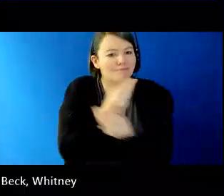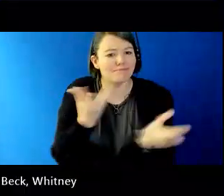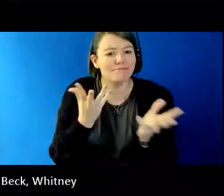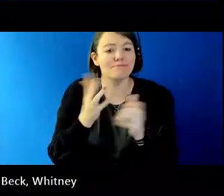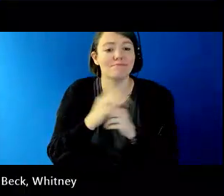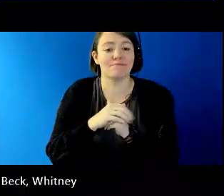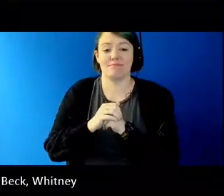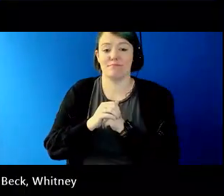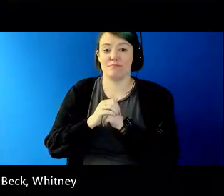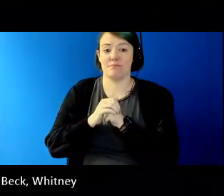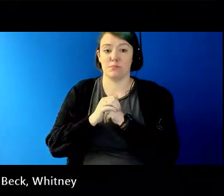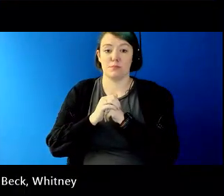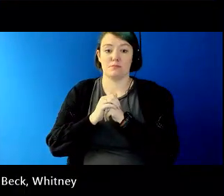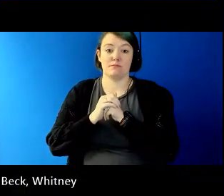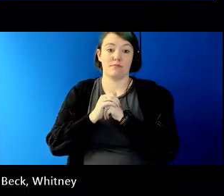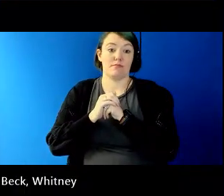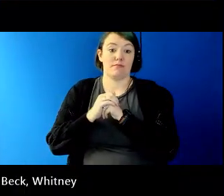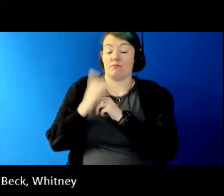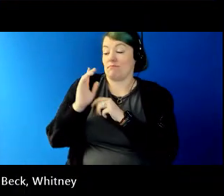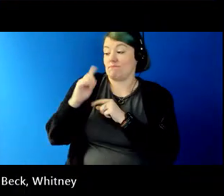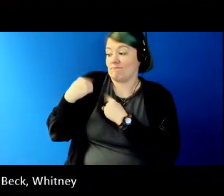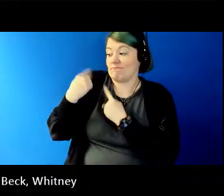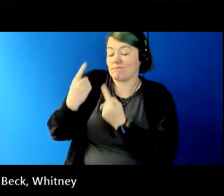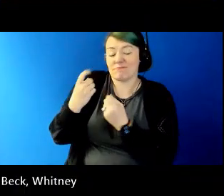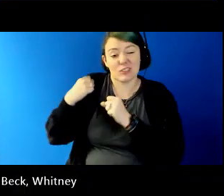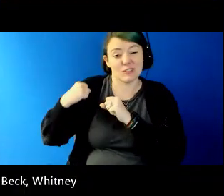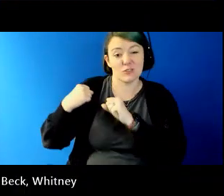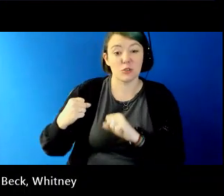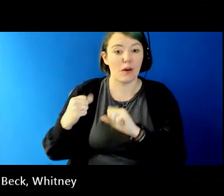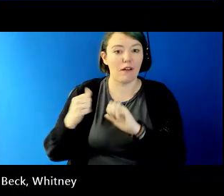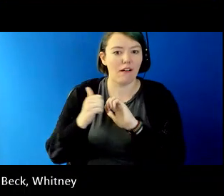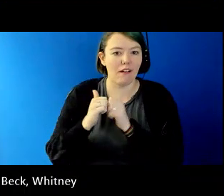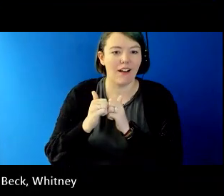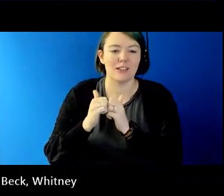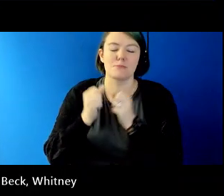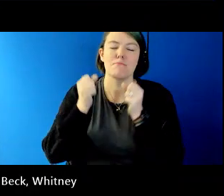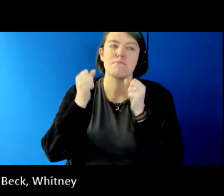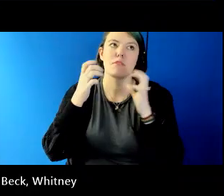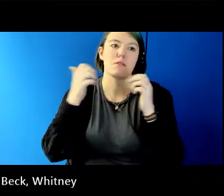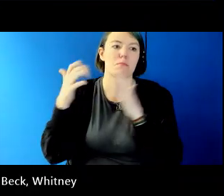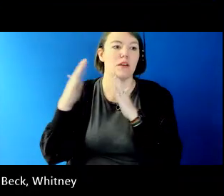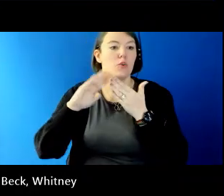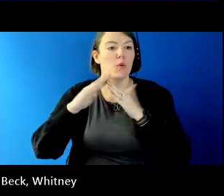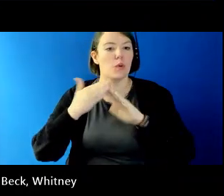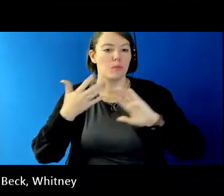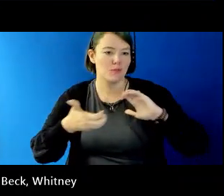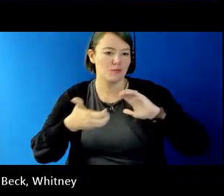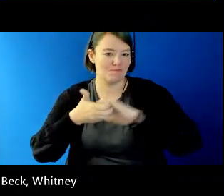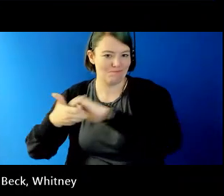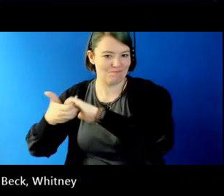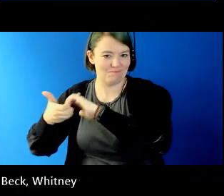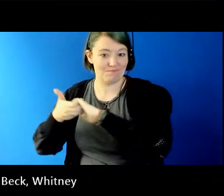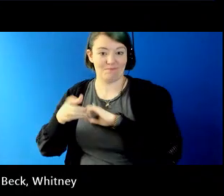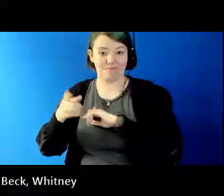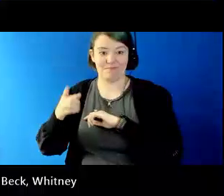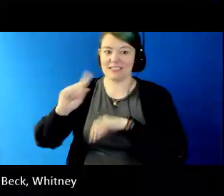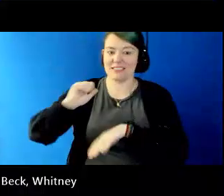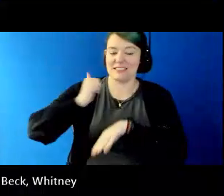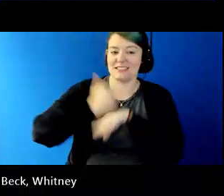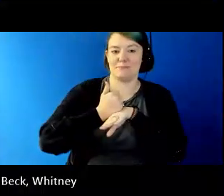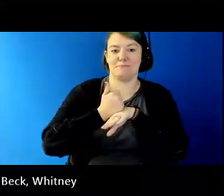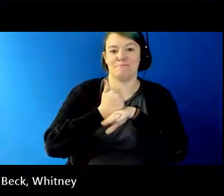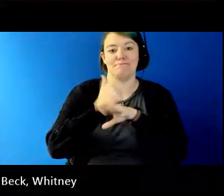to the connection to so many community partners who make a point to implement stable within their onboarding procedures and general